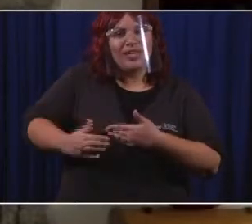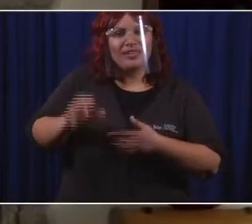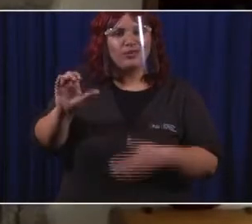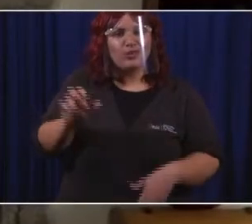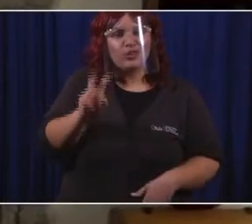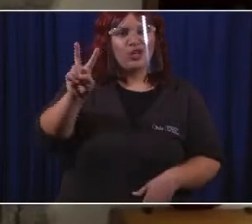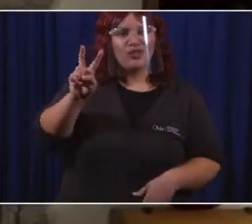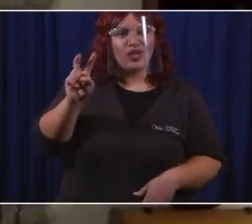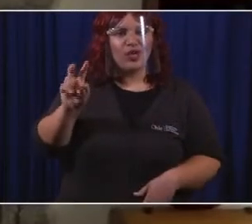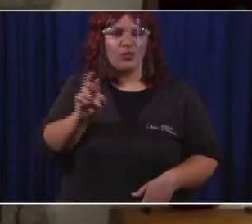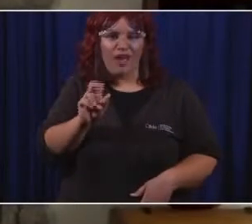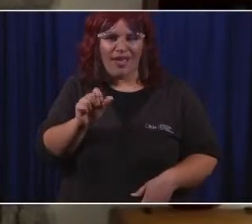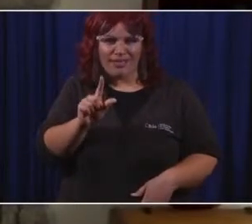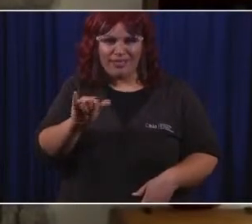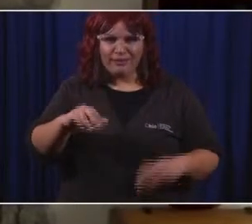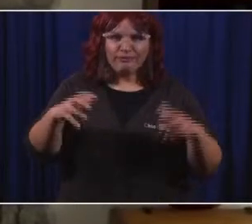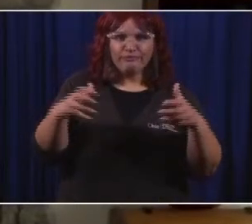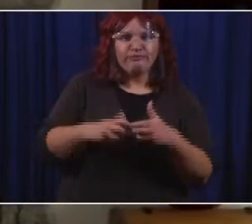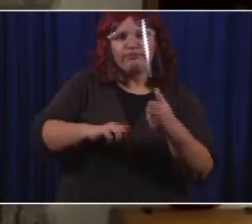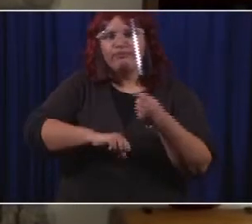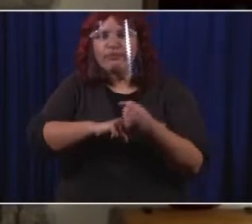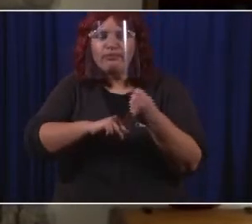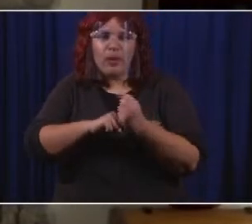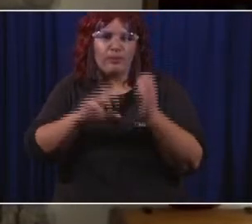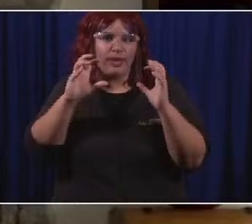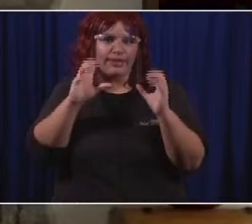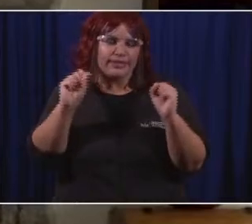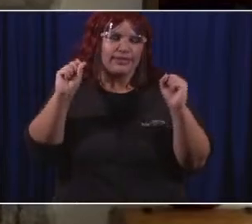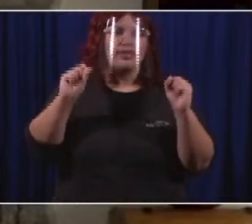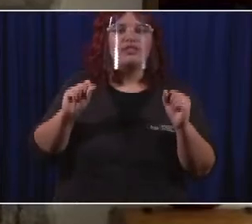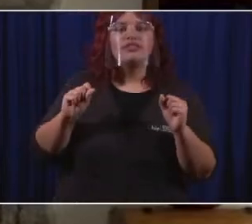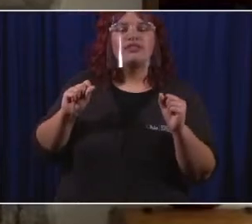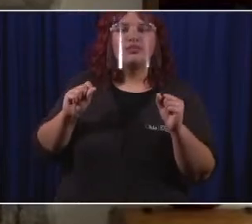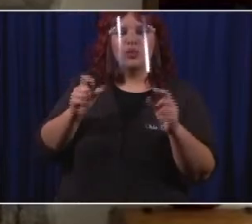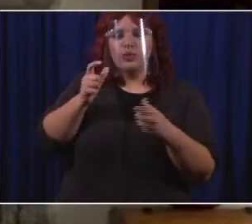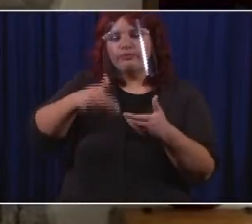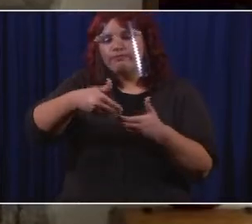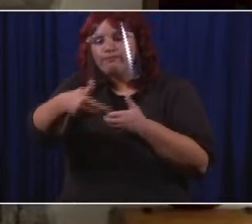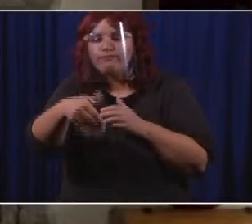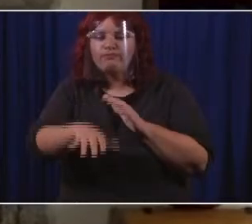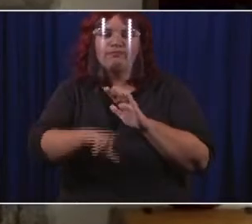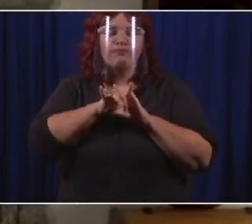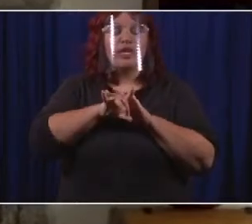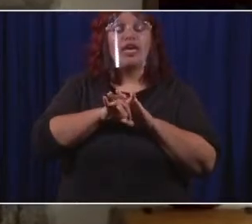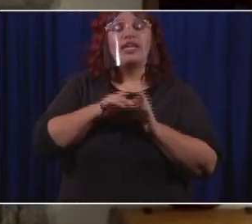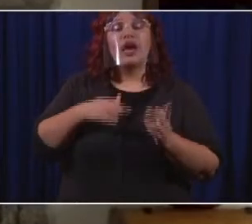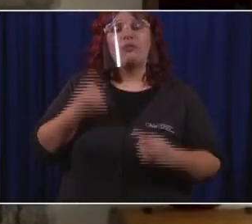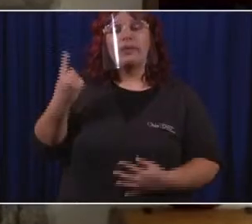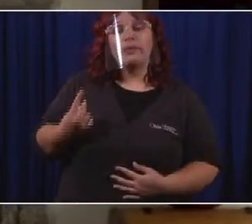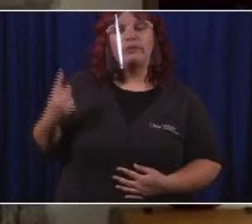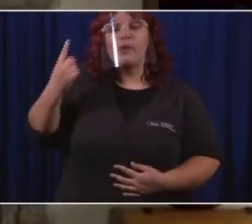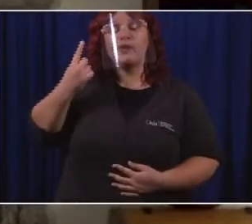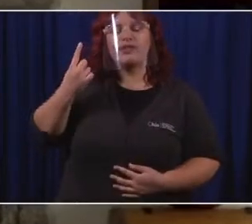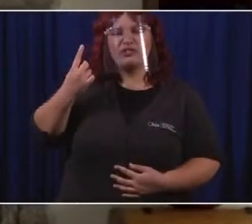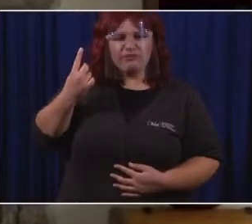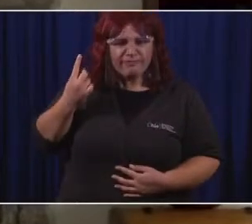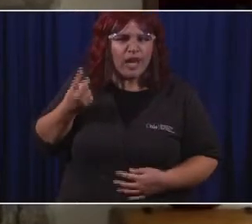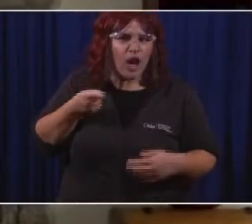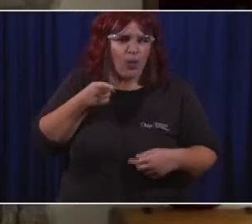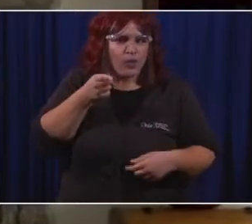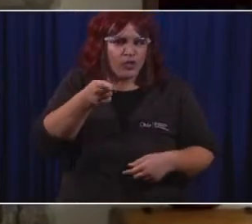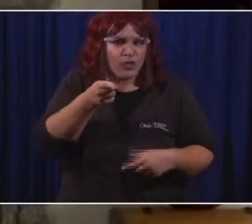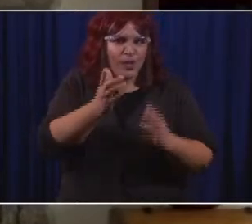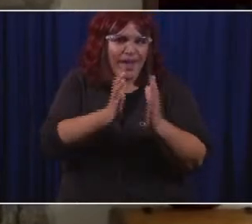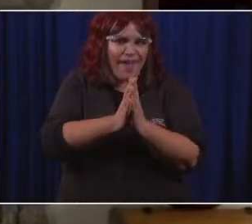you ask presidential candidates to limit the size of their events, similar to the ask that you're making to people attending football parties